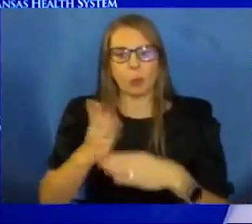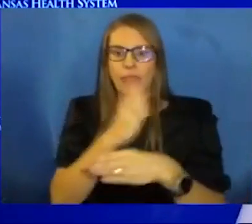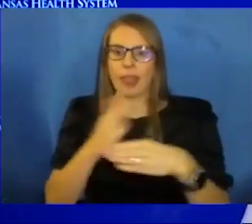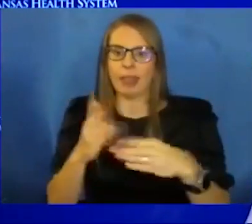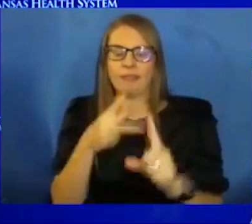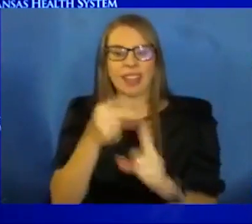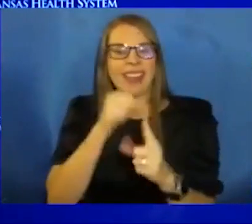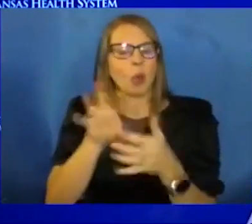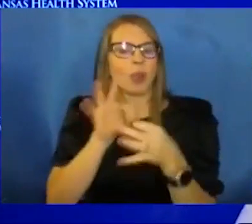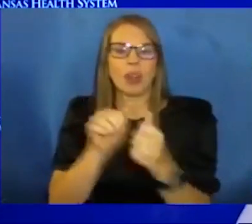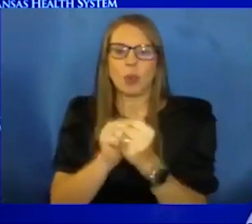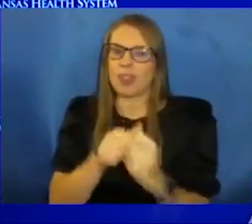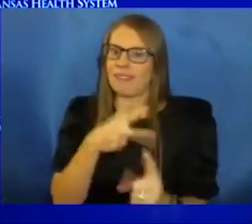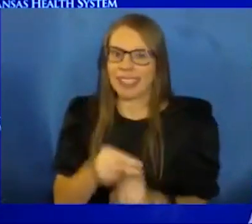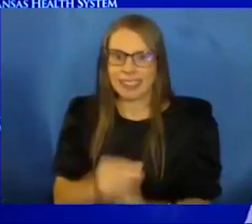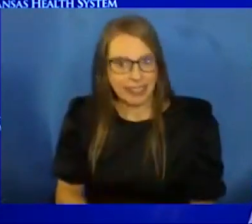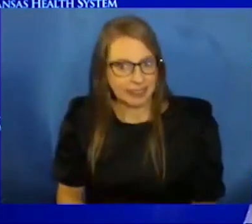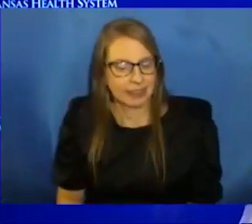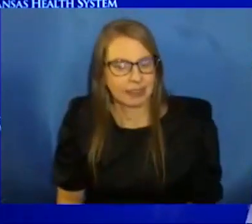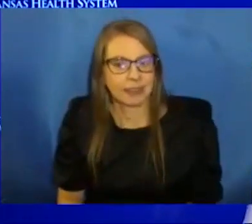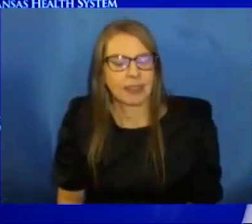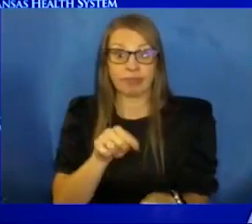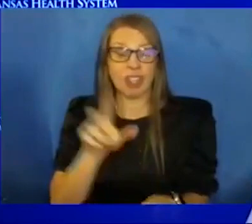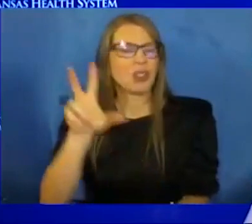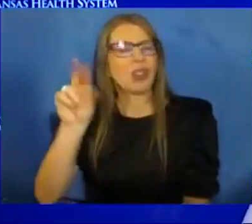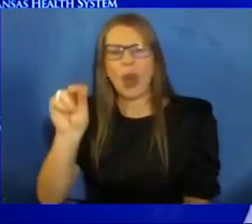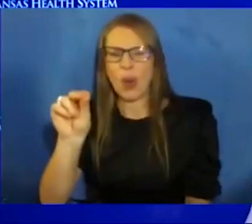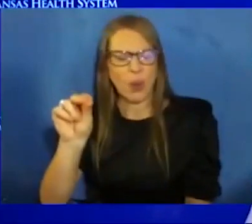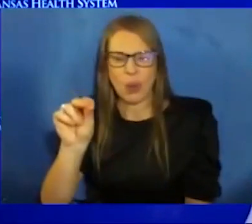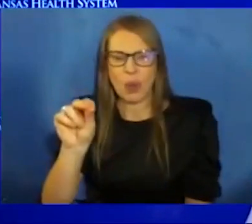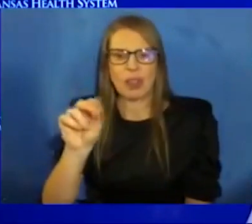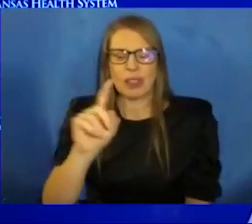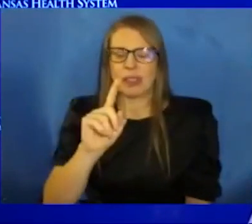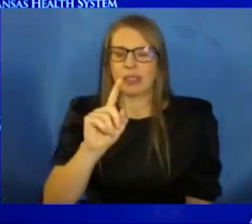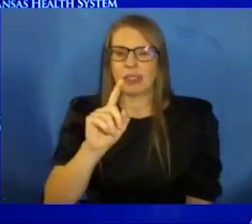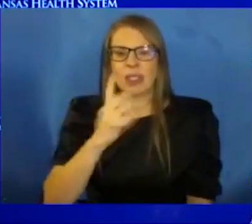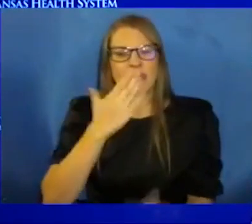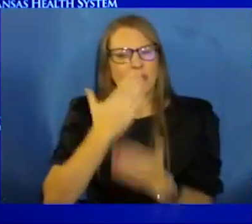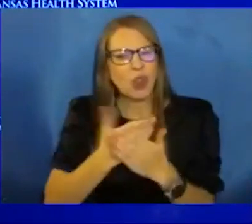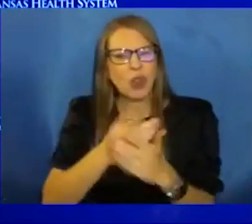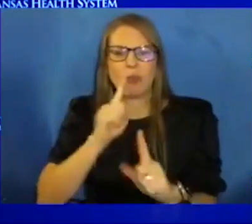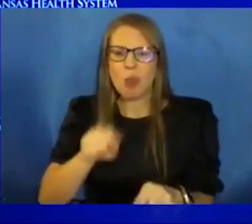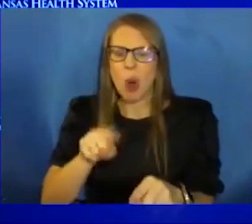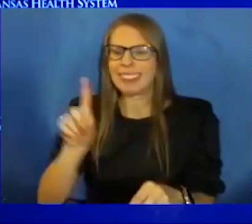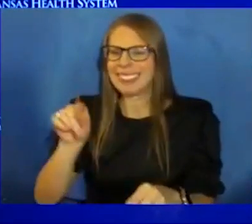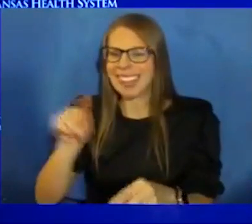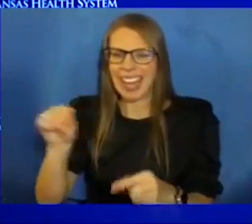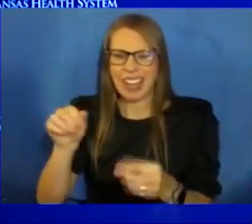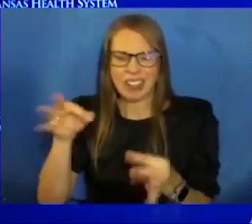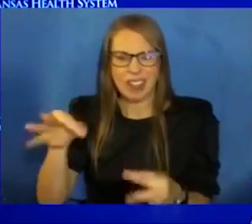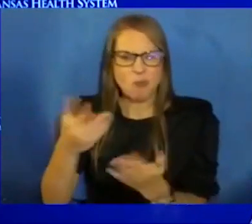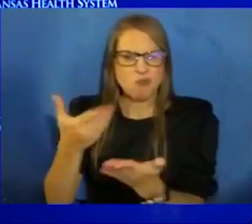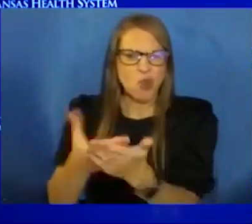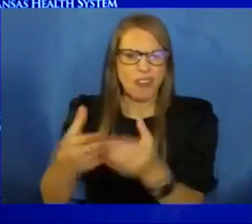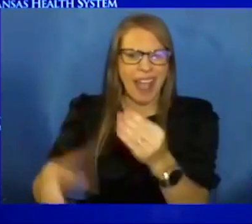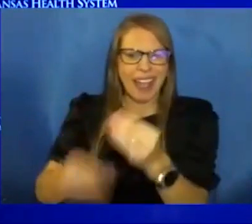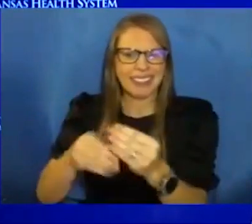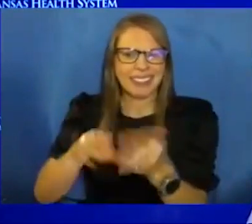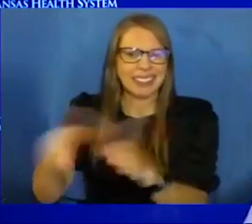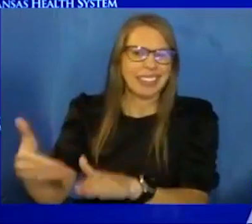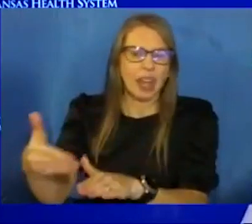in what they're saying and what they're thinking. And if they are not going to get the vaccine because they think they're going to die, well, that's not consistent with their thought that